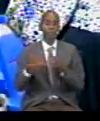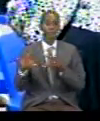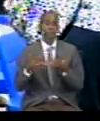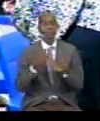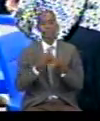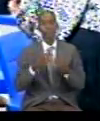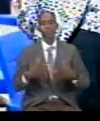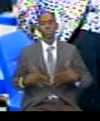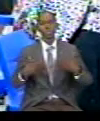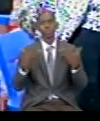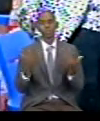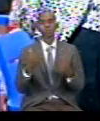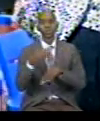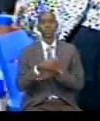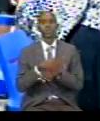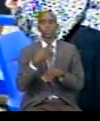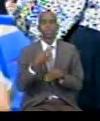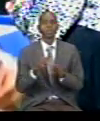open.